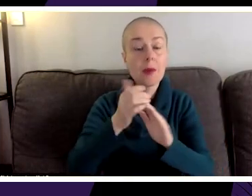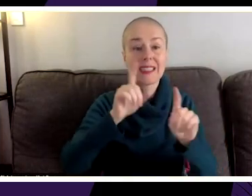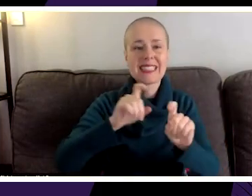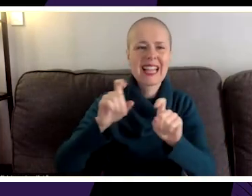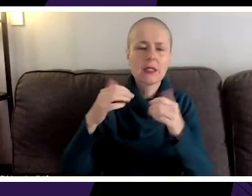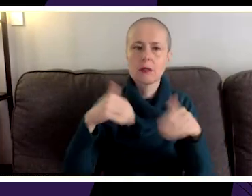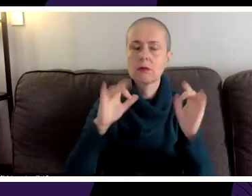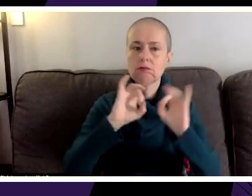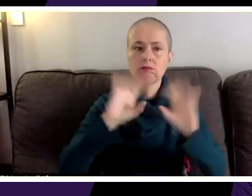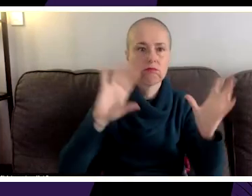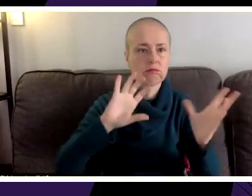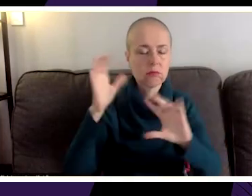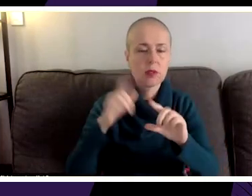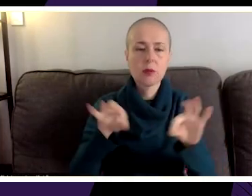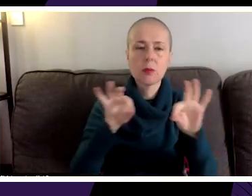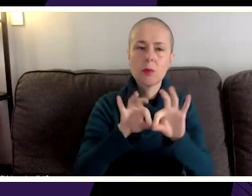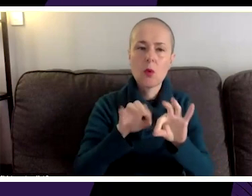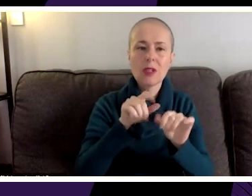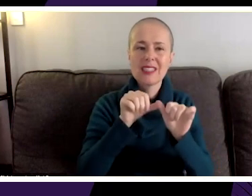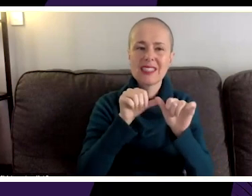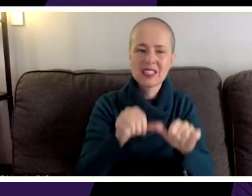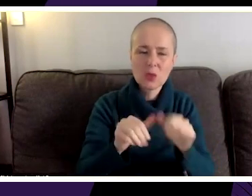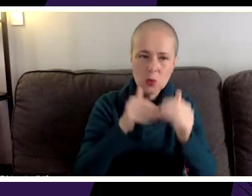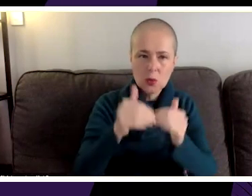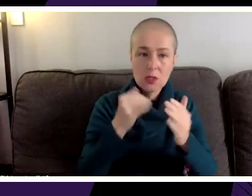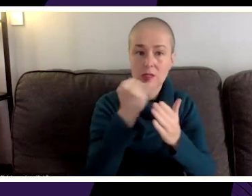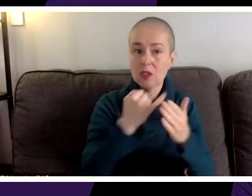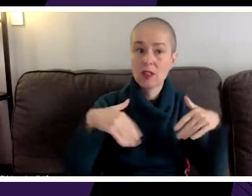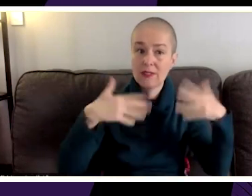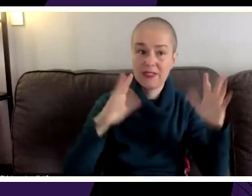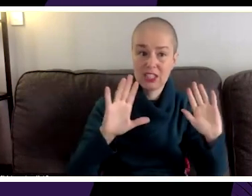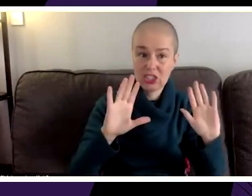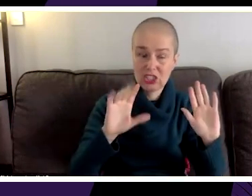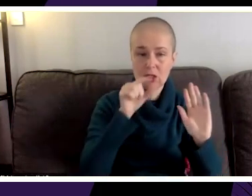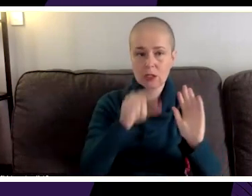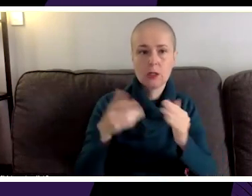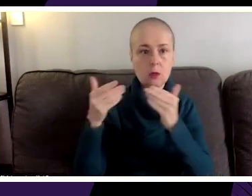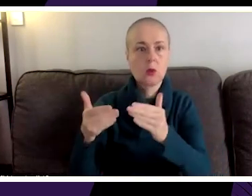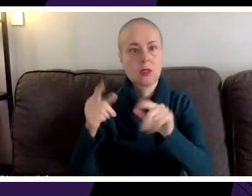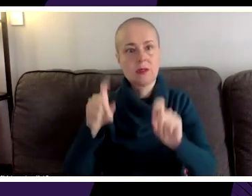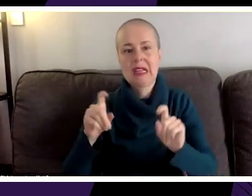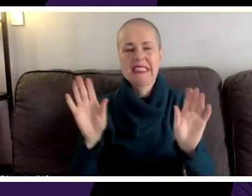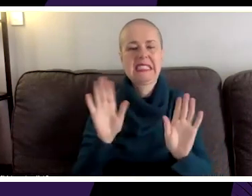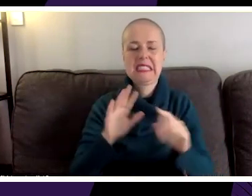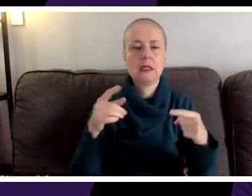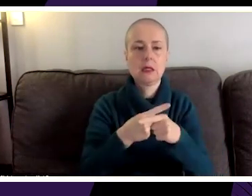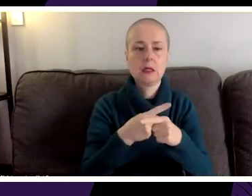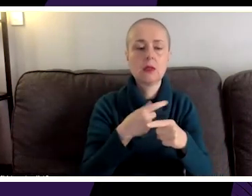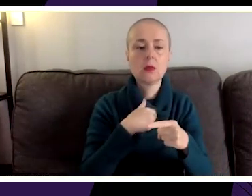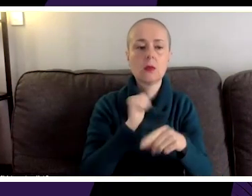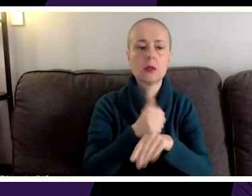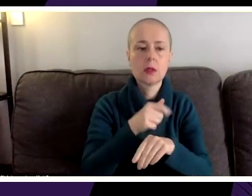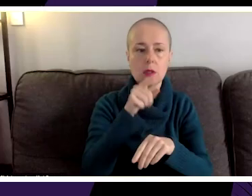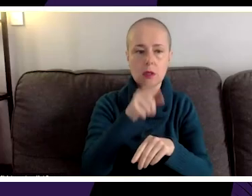thread doesn't proceed until the sketch has fully rendered its image. I implemented a bespoke system using